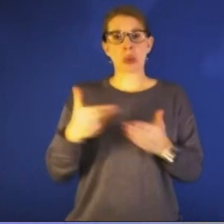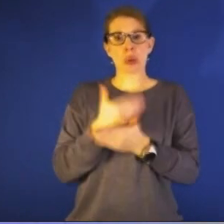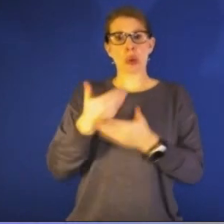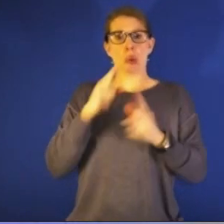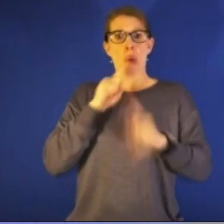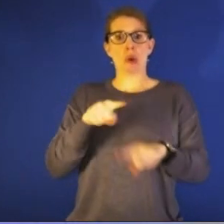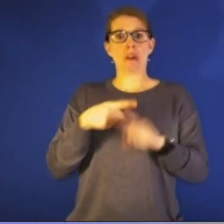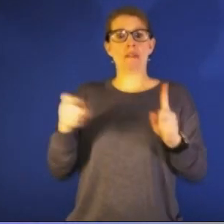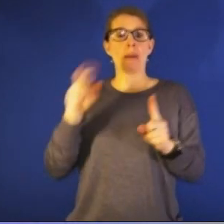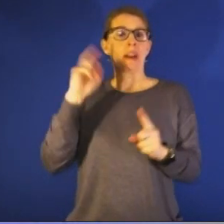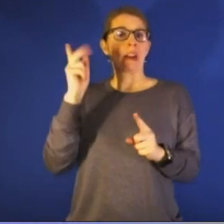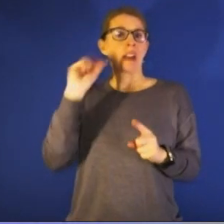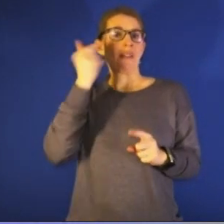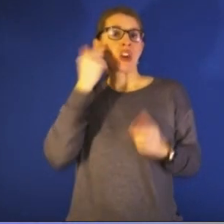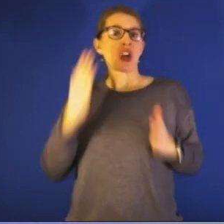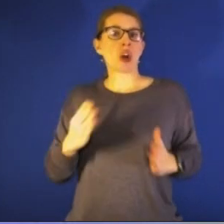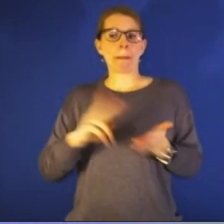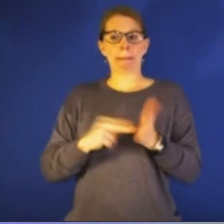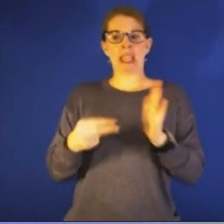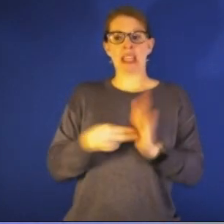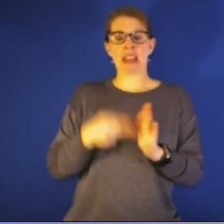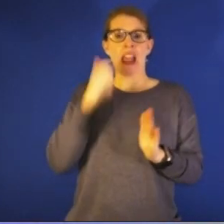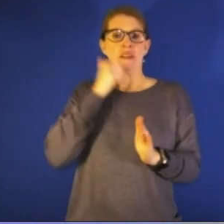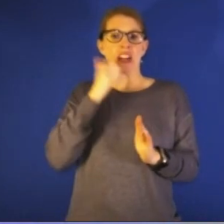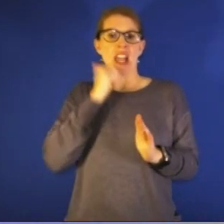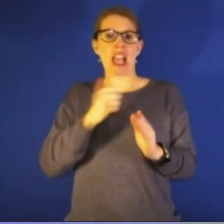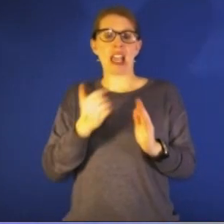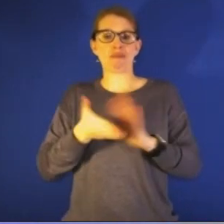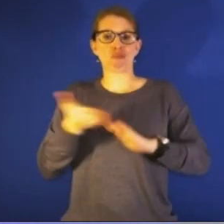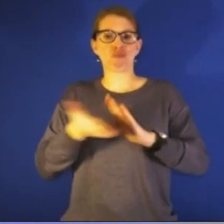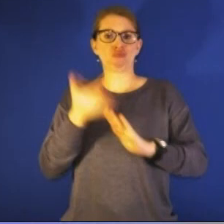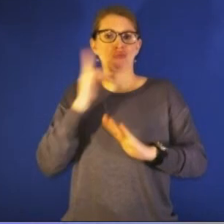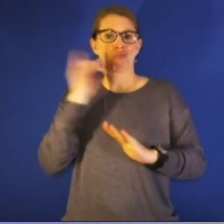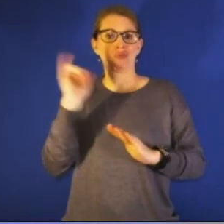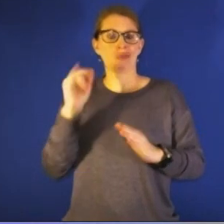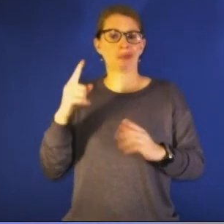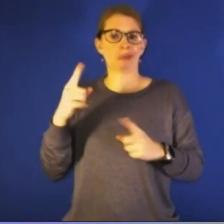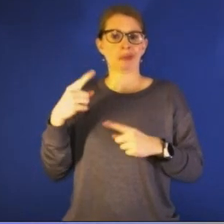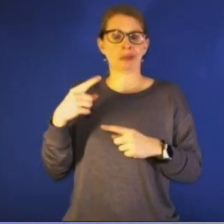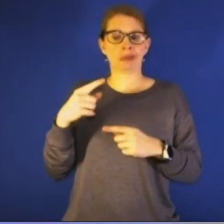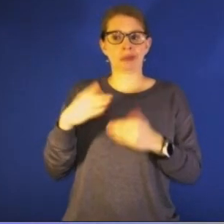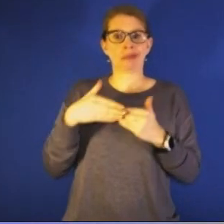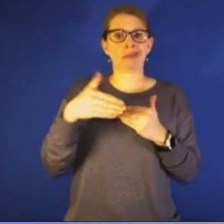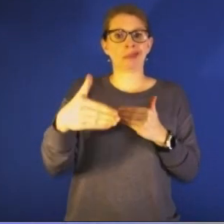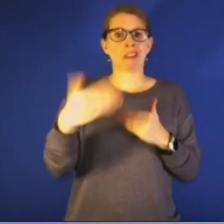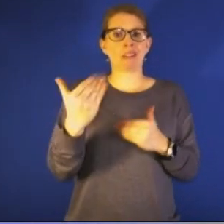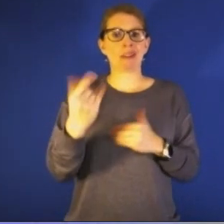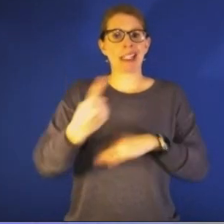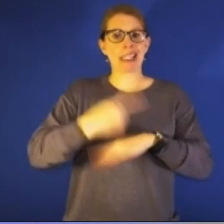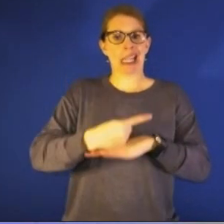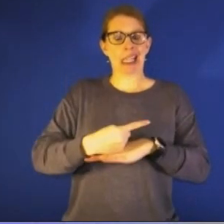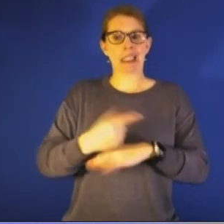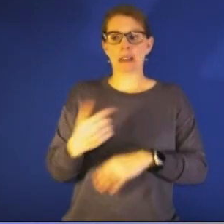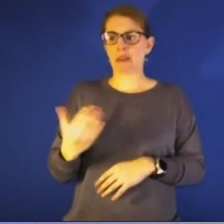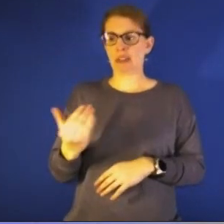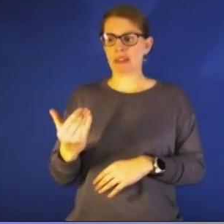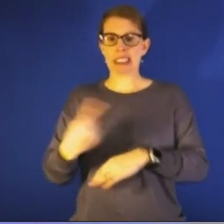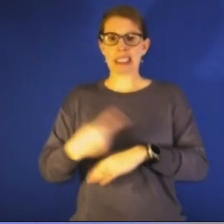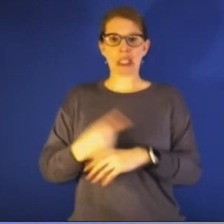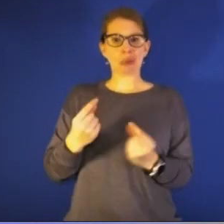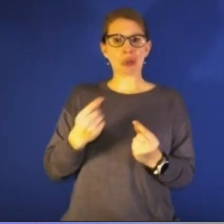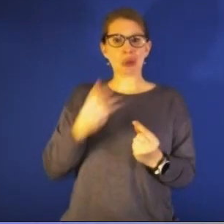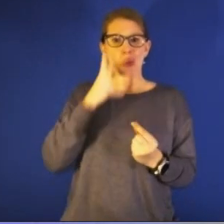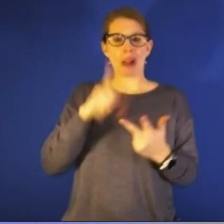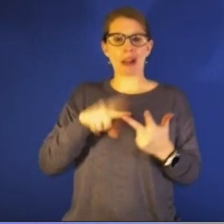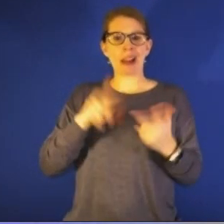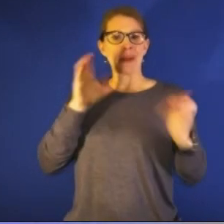what will day-to-day operations look like over the next 15 days? What will those 15 days do? And compare that to what